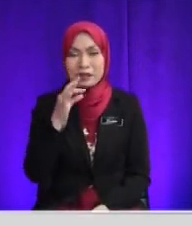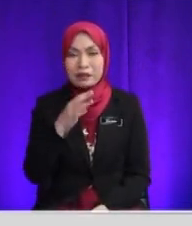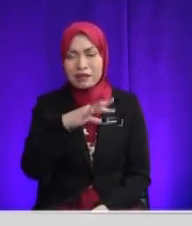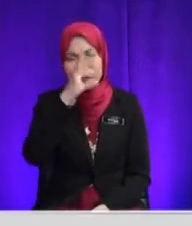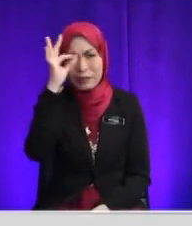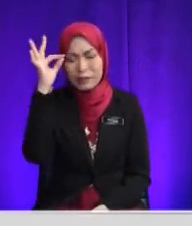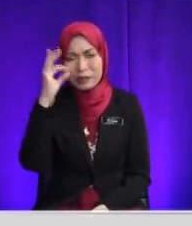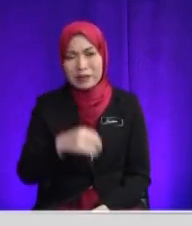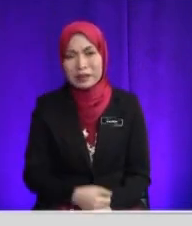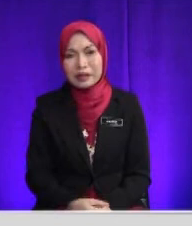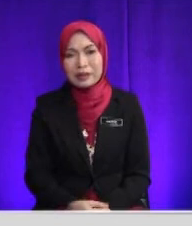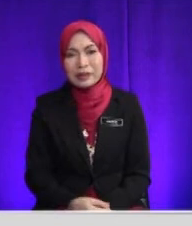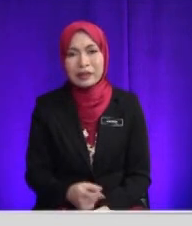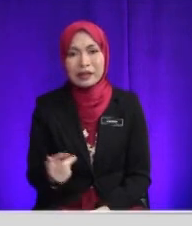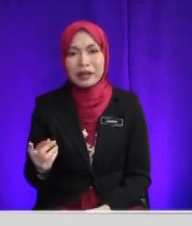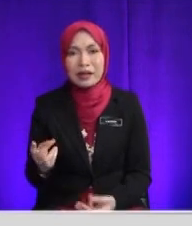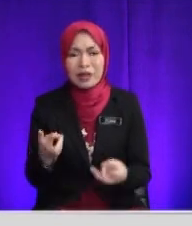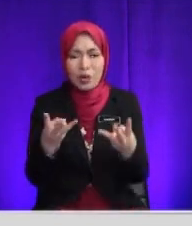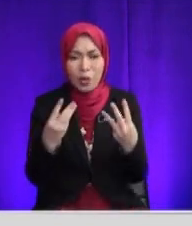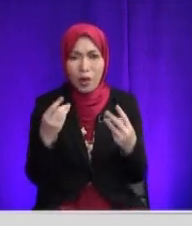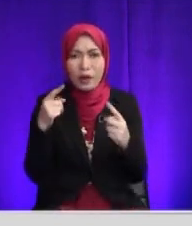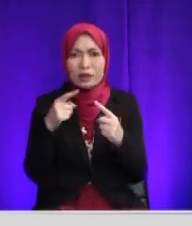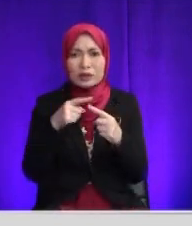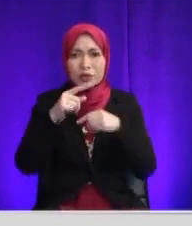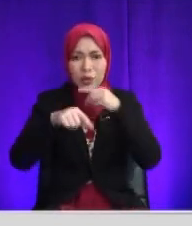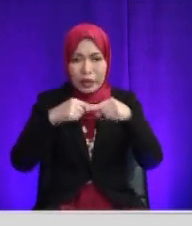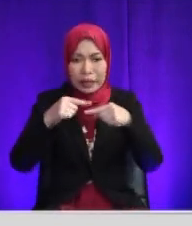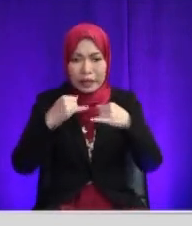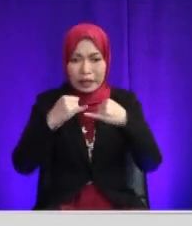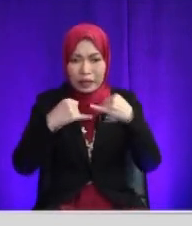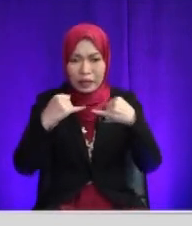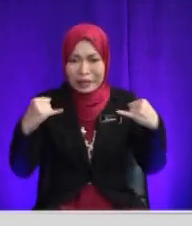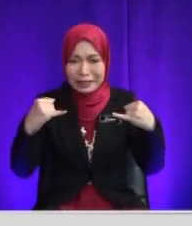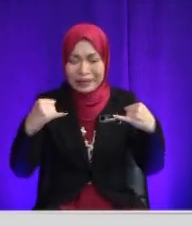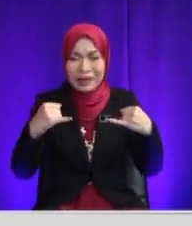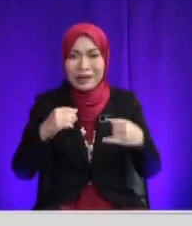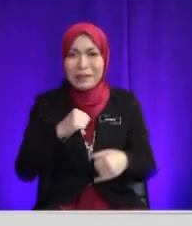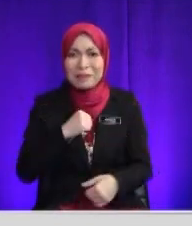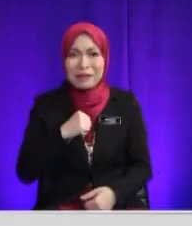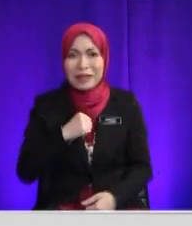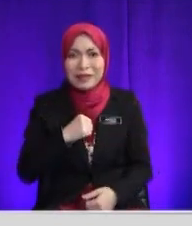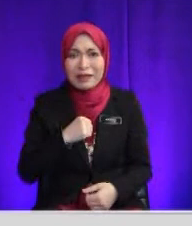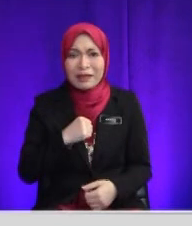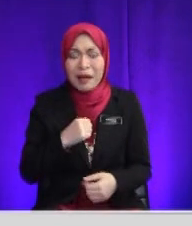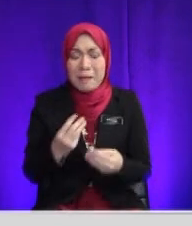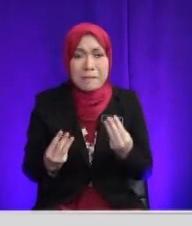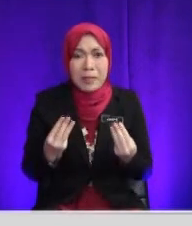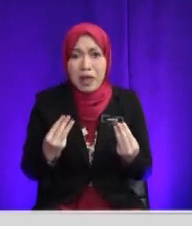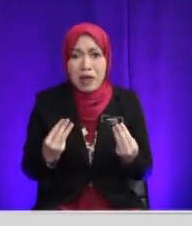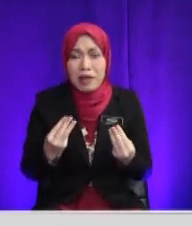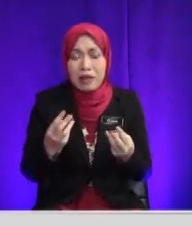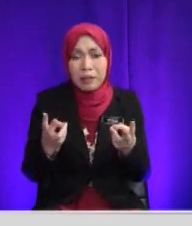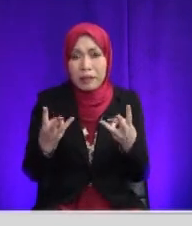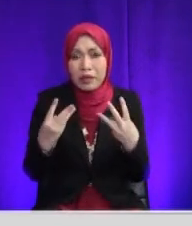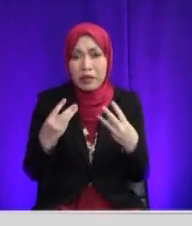have to tie me up. Or perhaps he said he wouldn't have to kill me. I forget now. Anyway, I'm